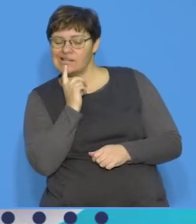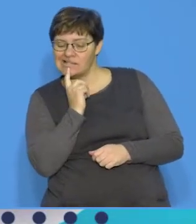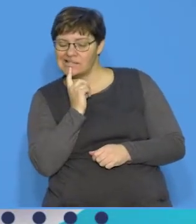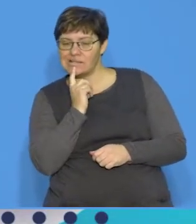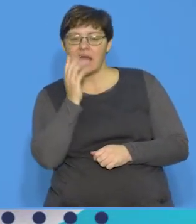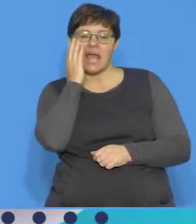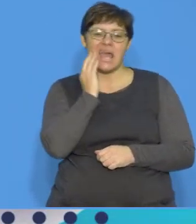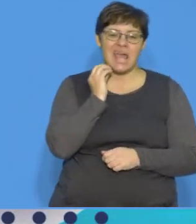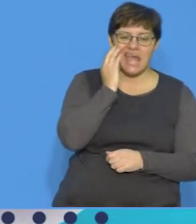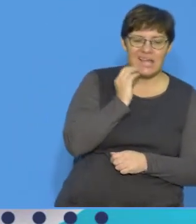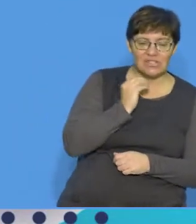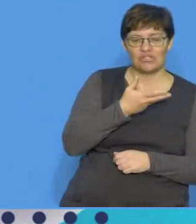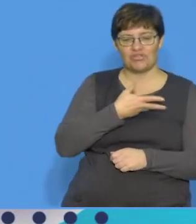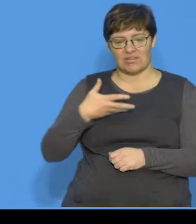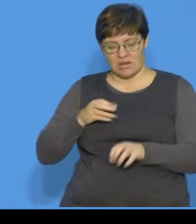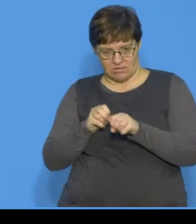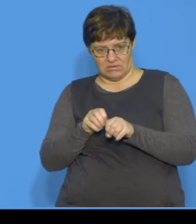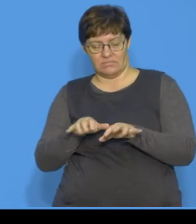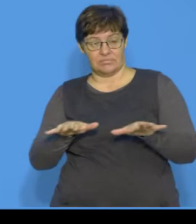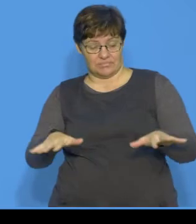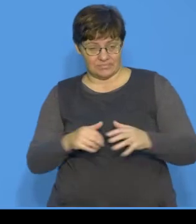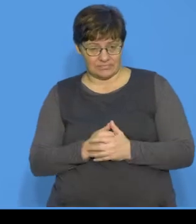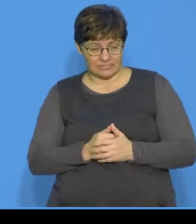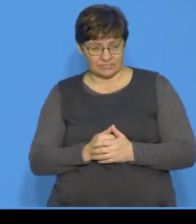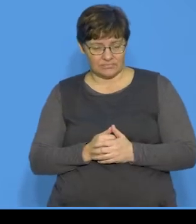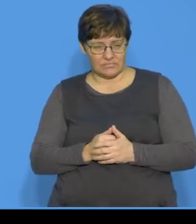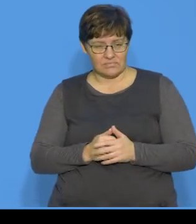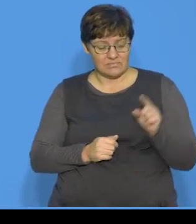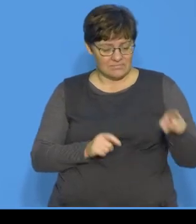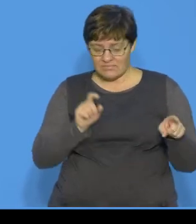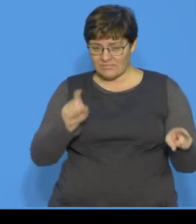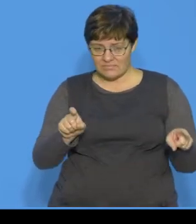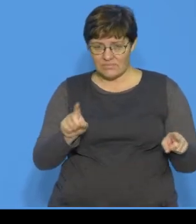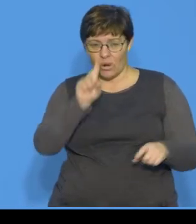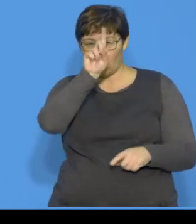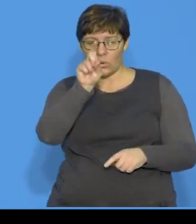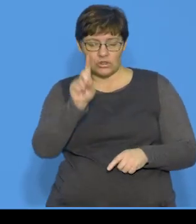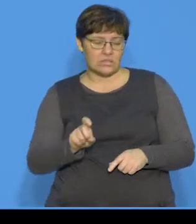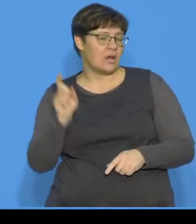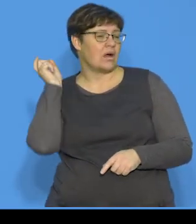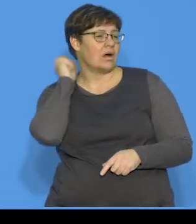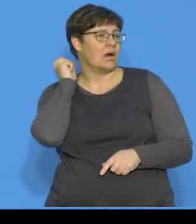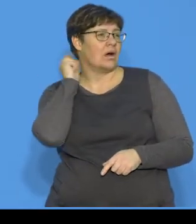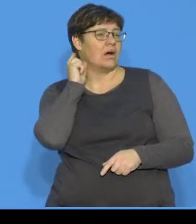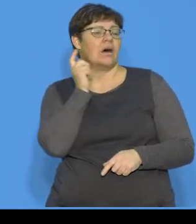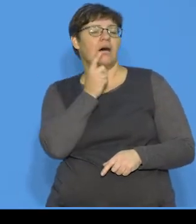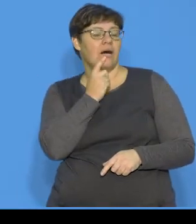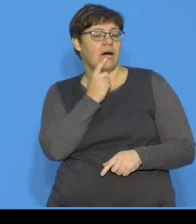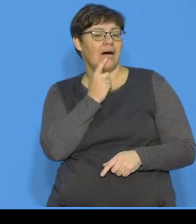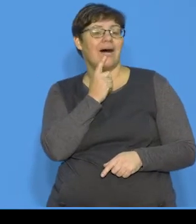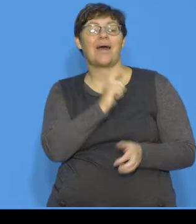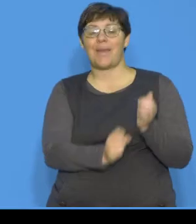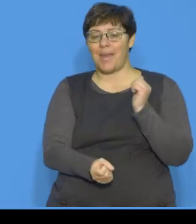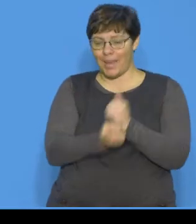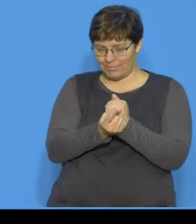gender distributions, and keep these questions in mind for what the consequences are